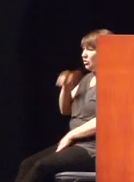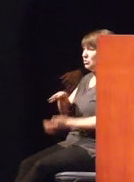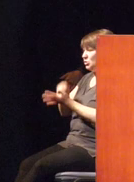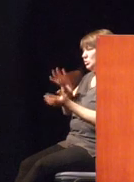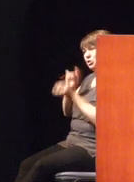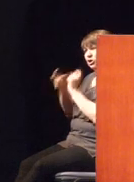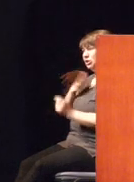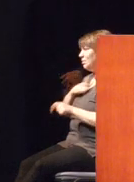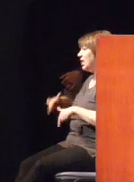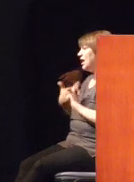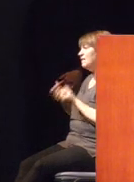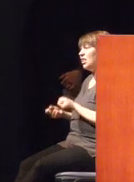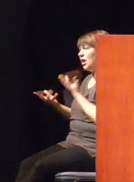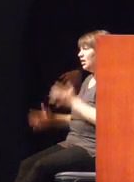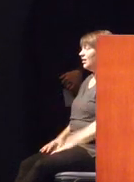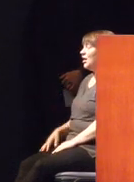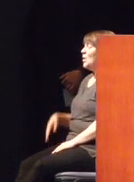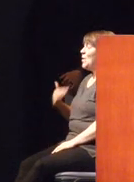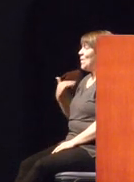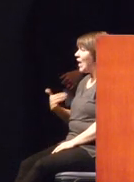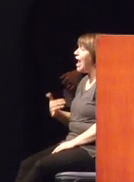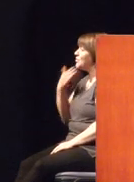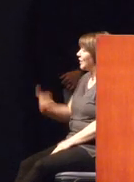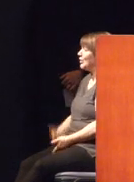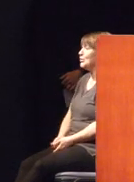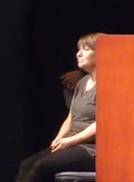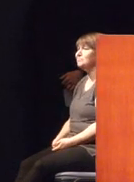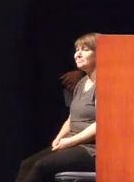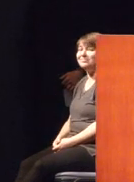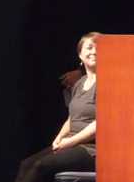And, wow, thank you.